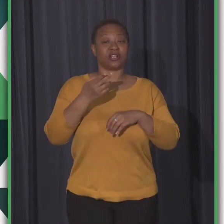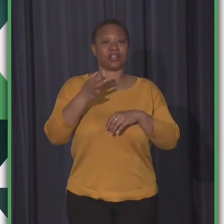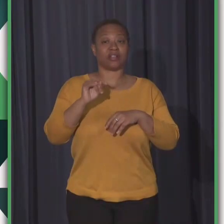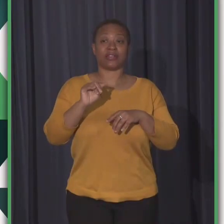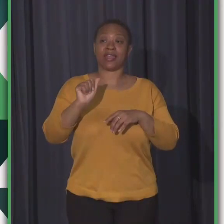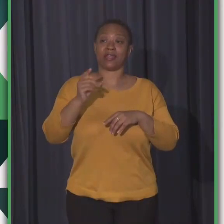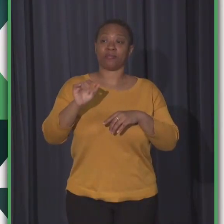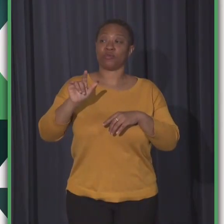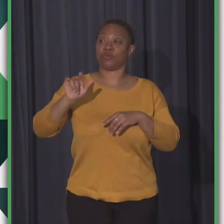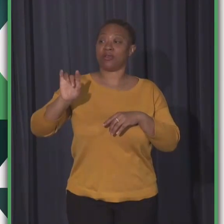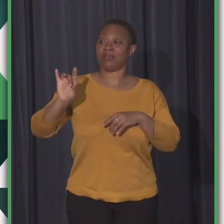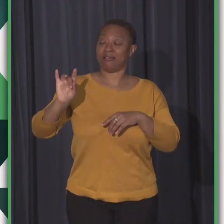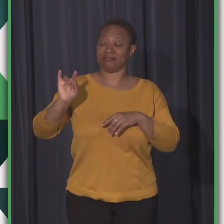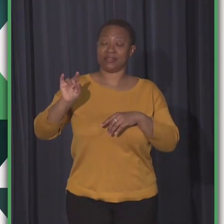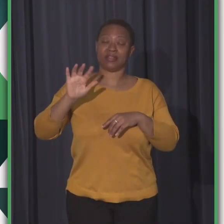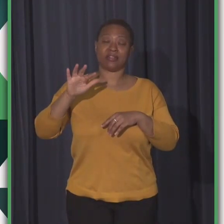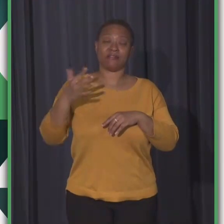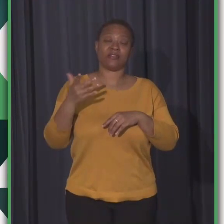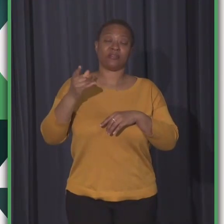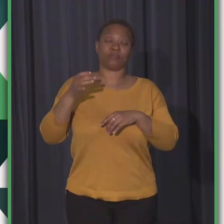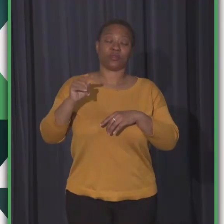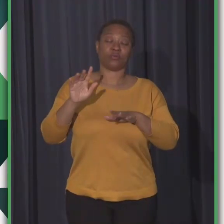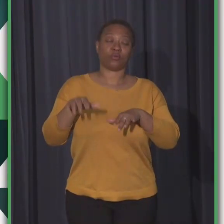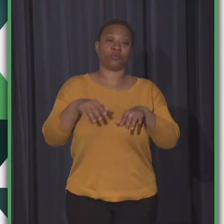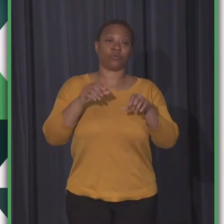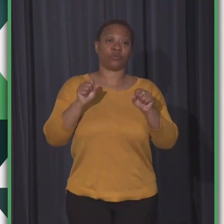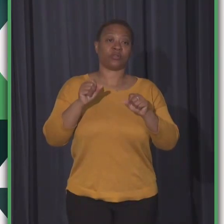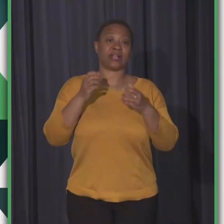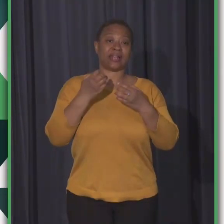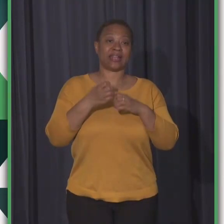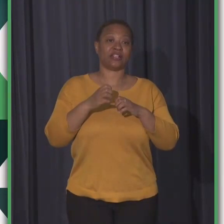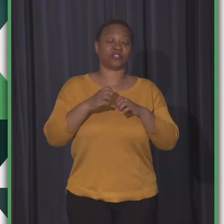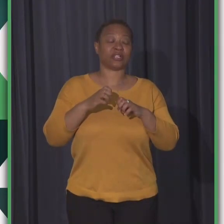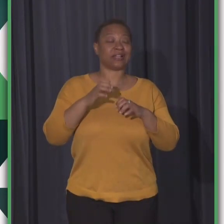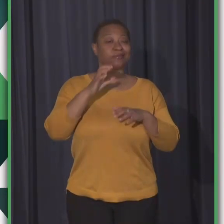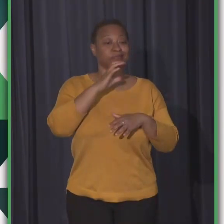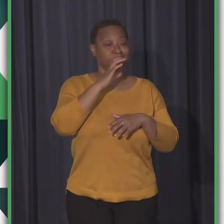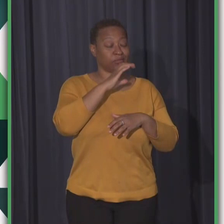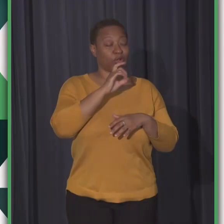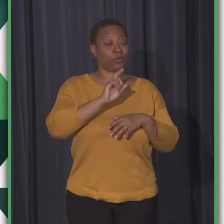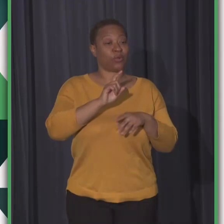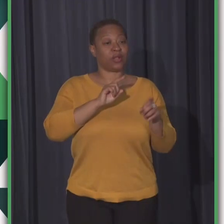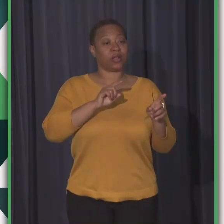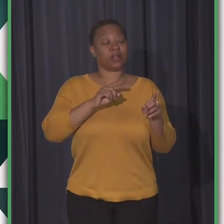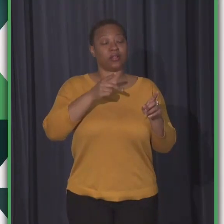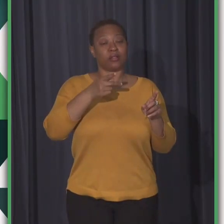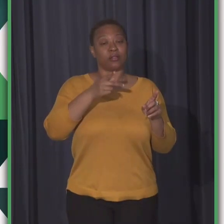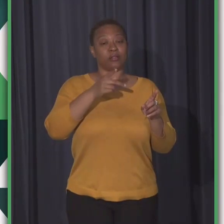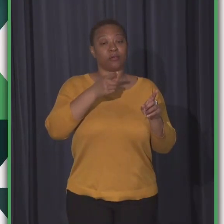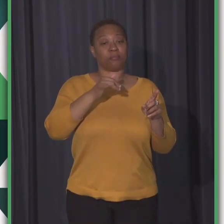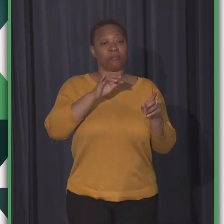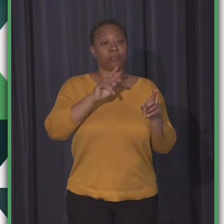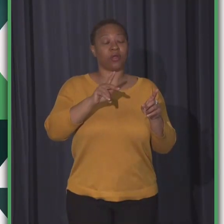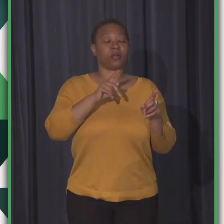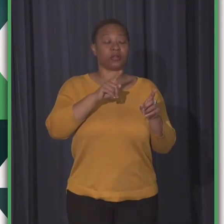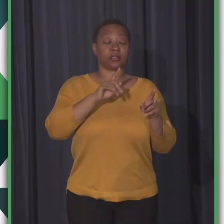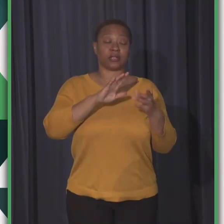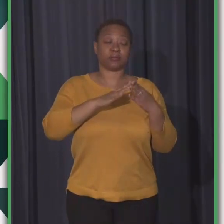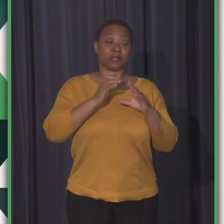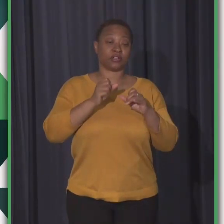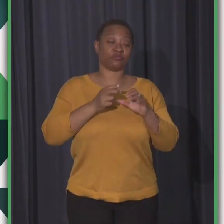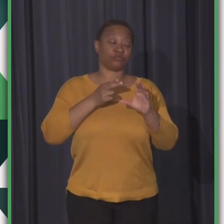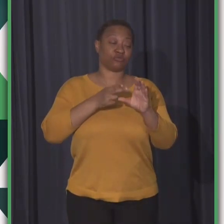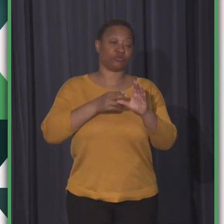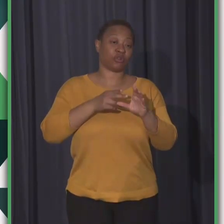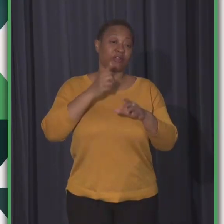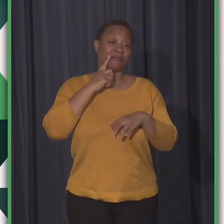Friday, April 18th, the 5th Precinct will be hosting an Easter egg hunt at the Baldock Park. The community can join the precinct